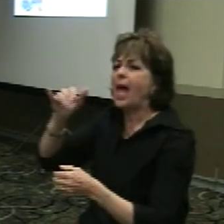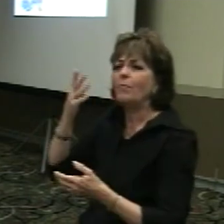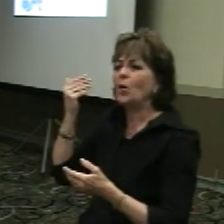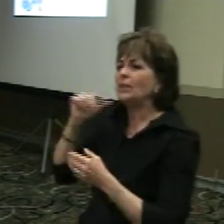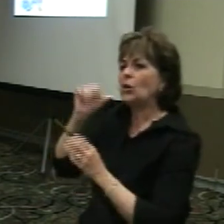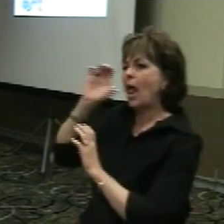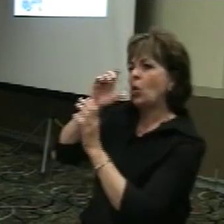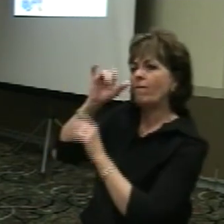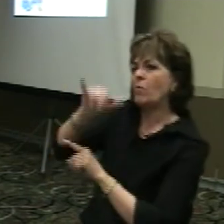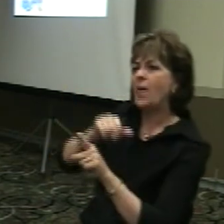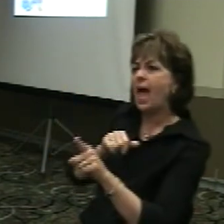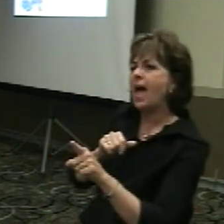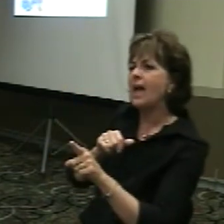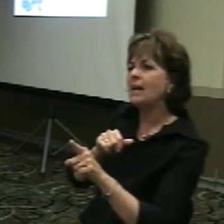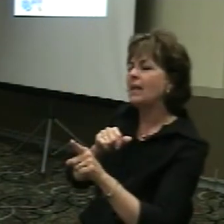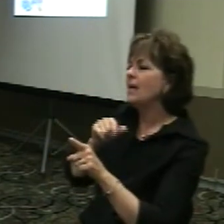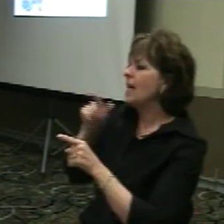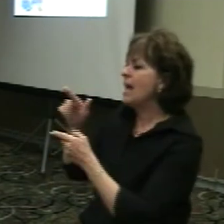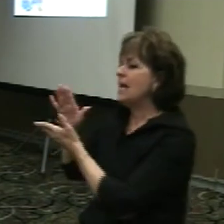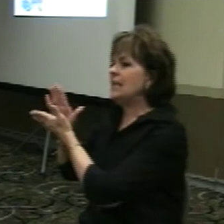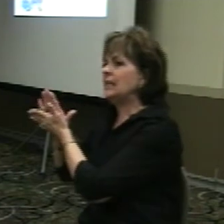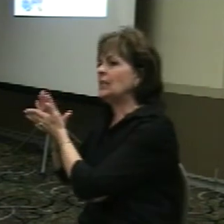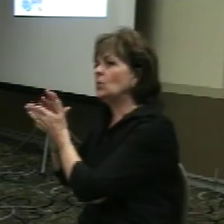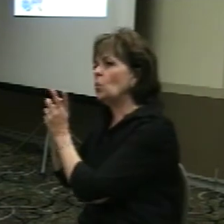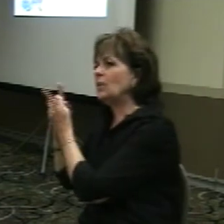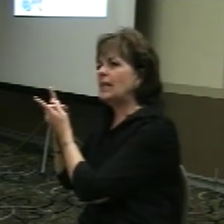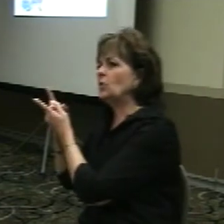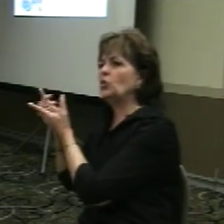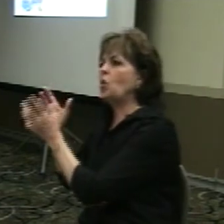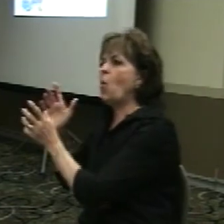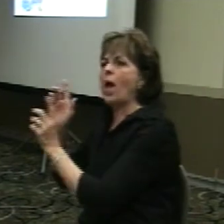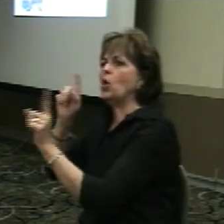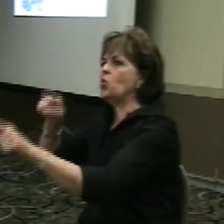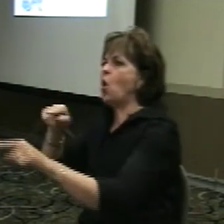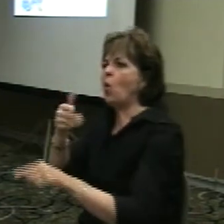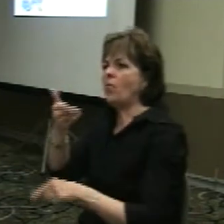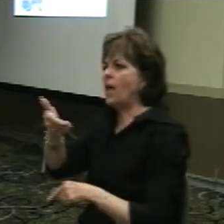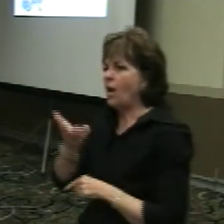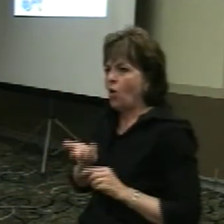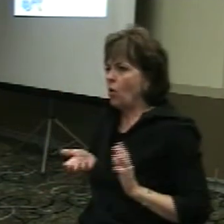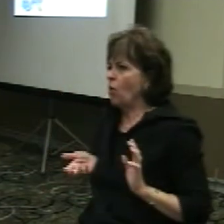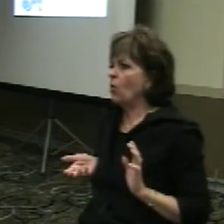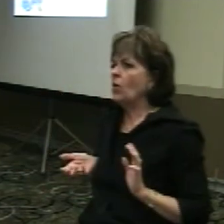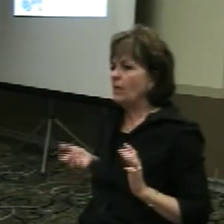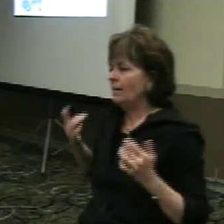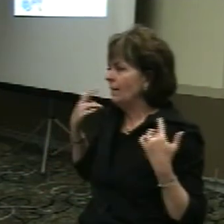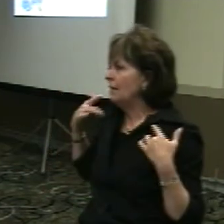Because historically, school districts Don't deal go with there. Yeah, that's right.